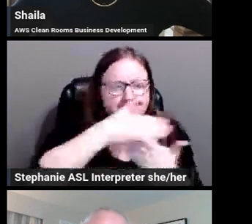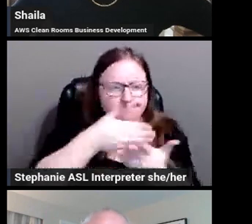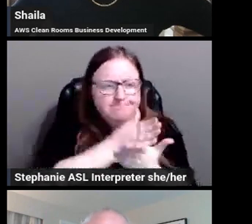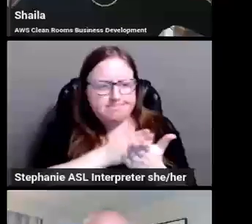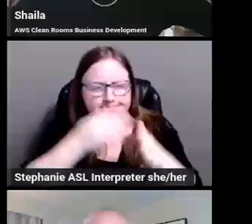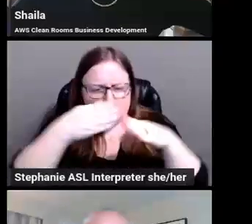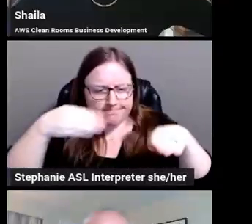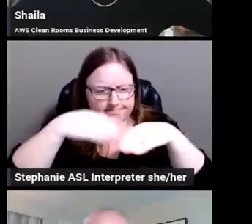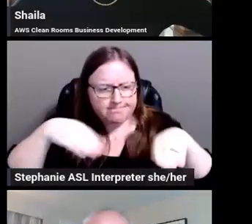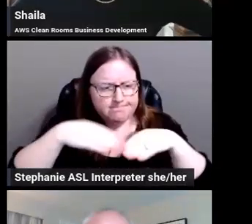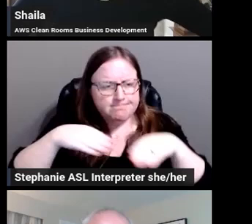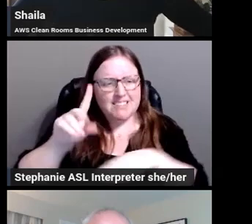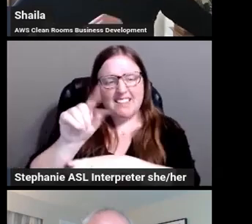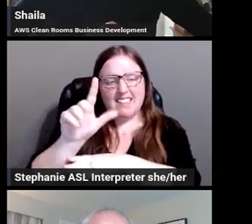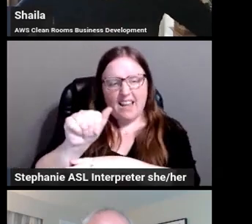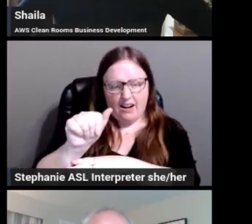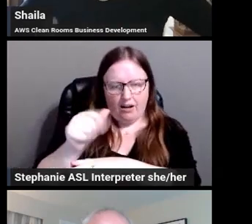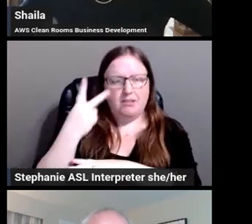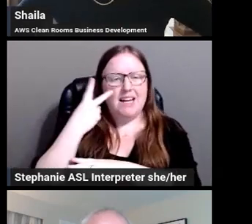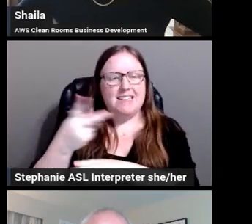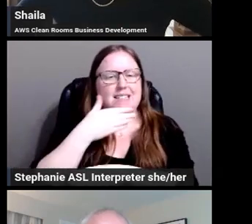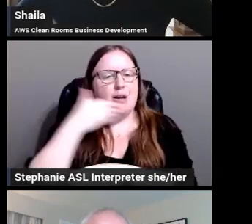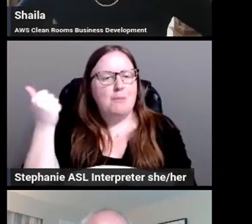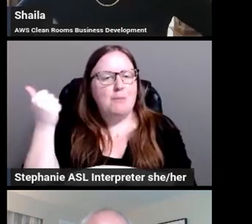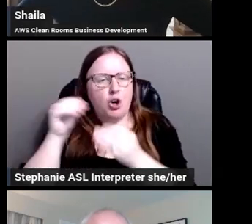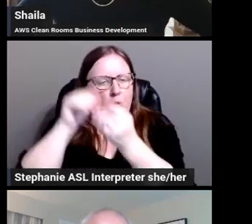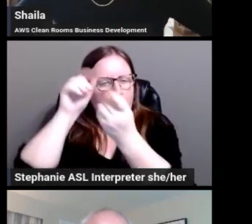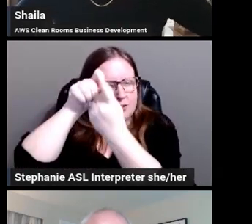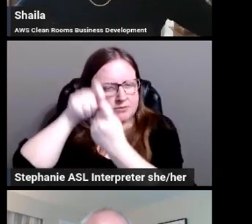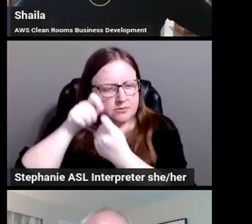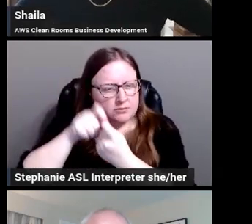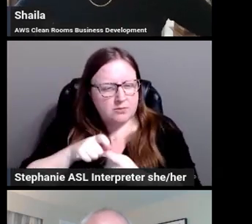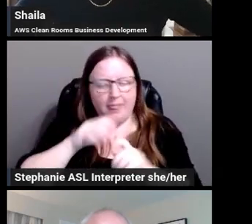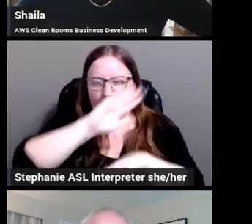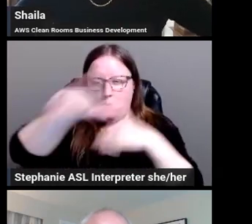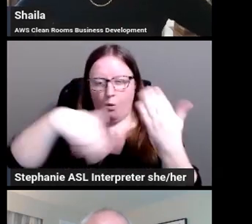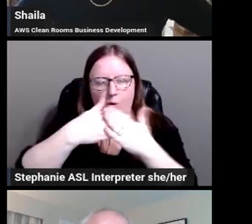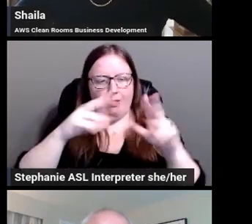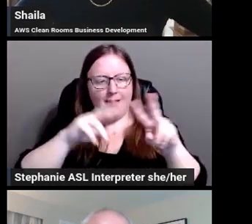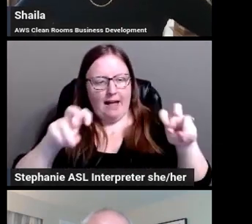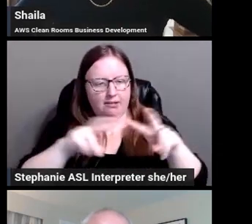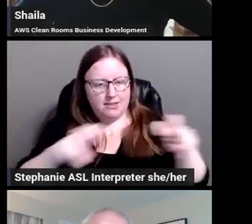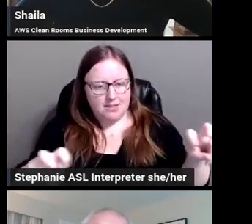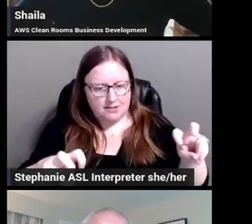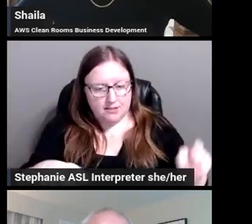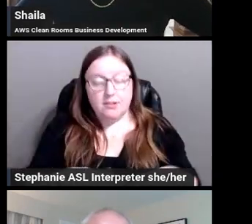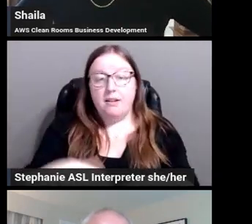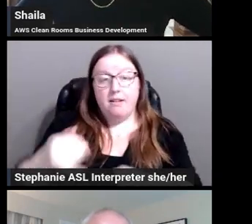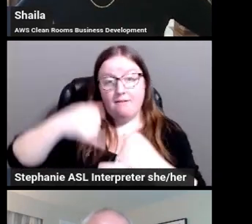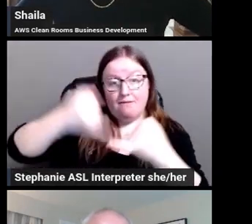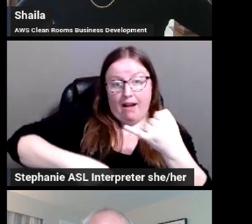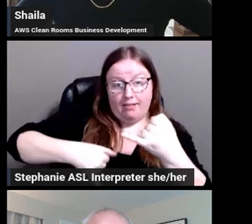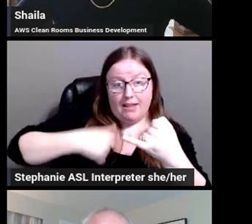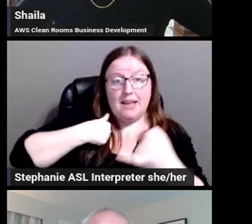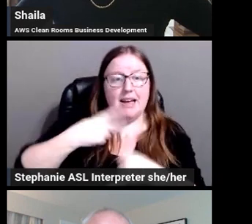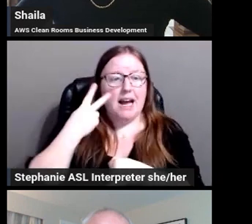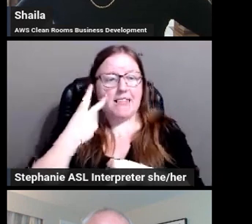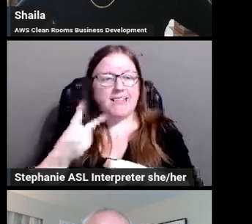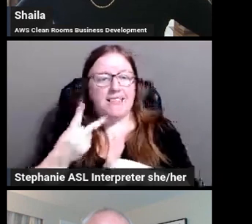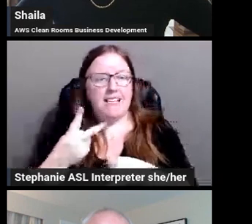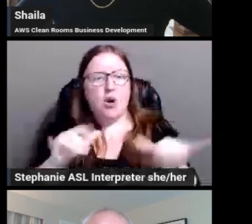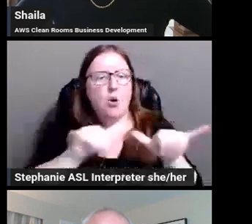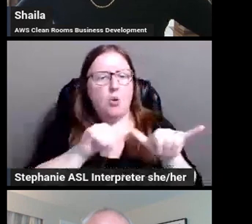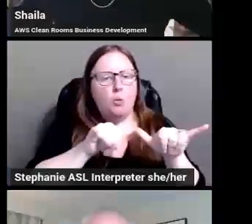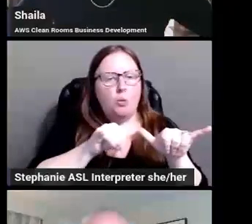and see better segments, and that whole analysis breadth kind of come through. And finally, I just define what scalar